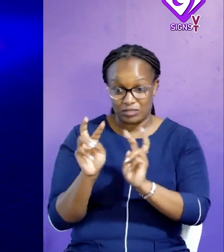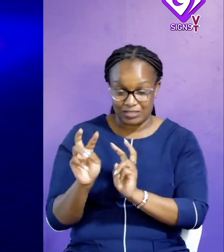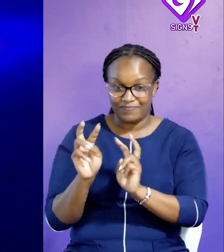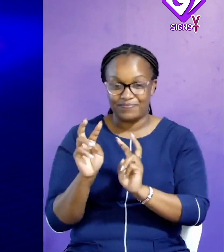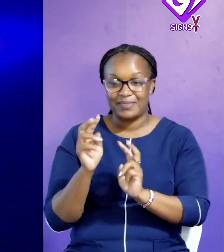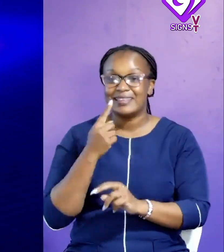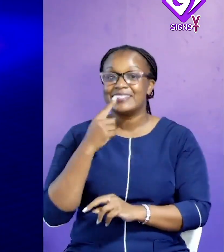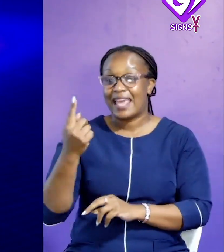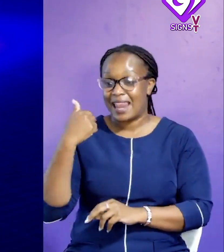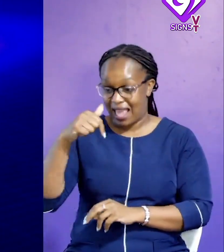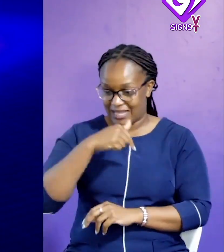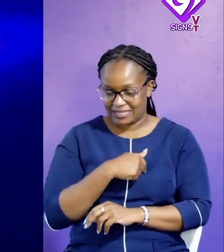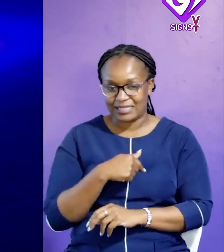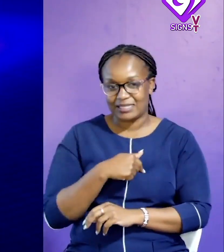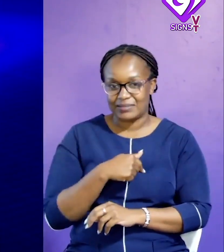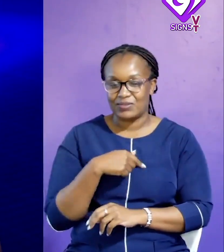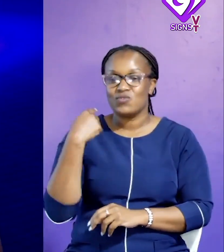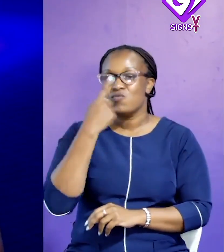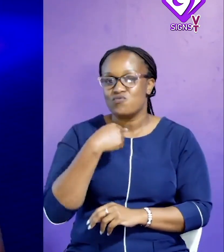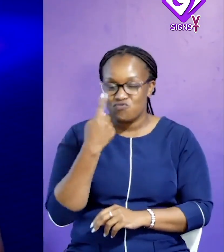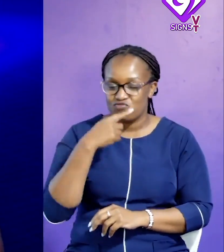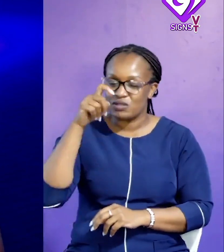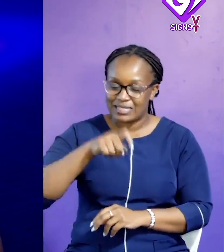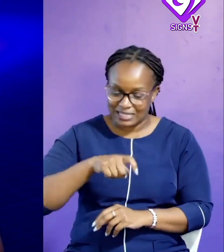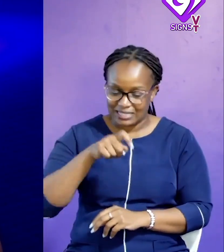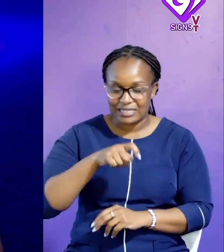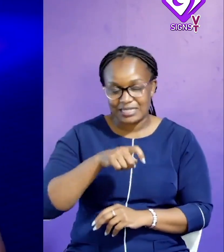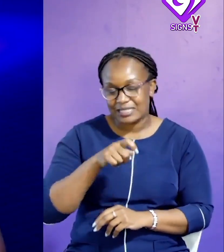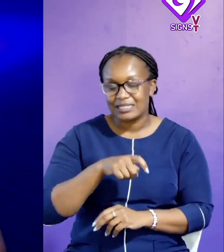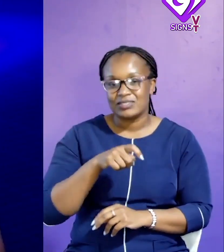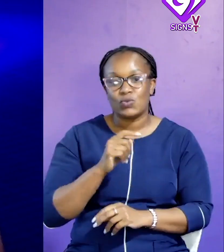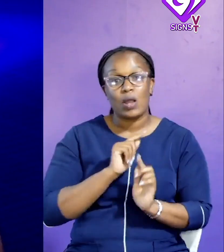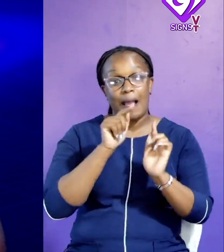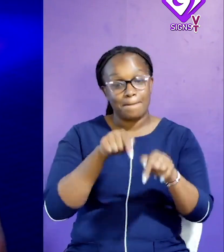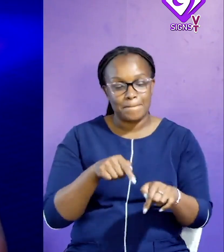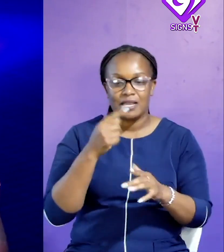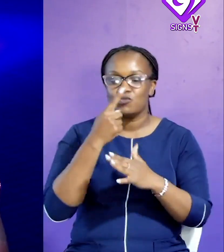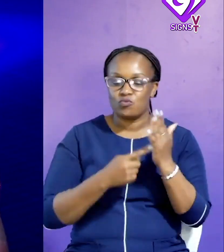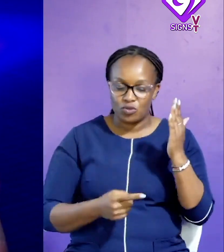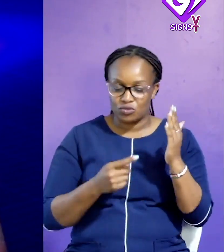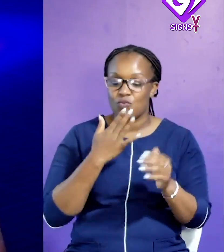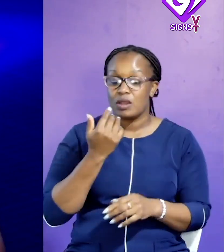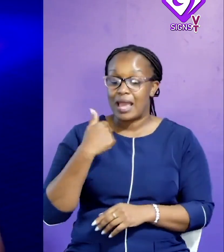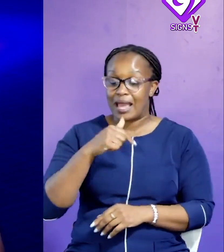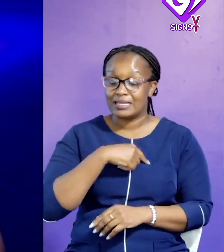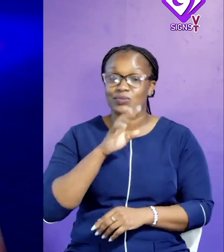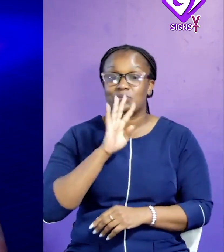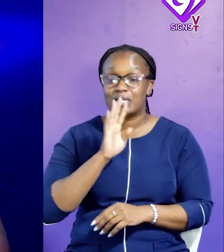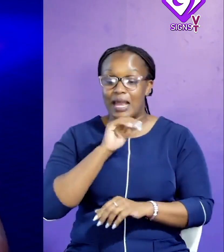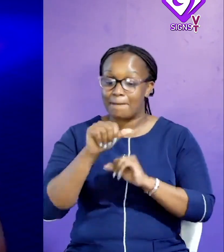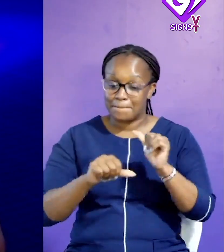us, and I repeat, tell us what you would want us to speak about next time,